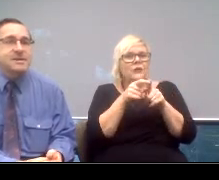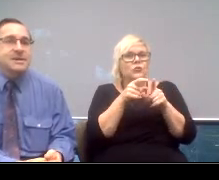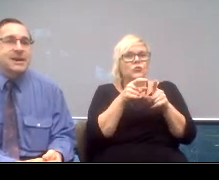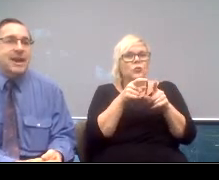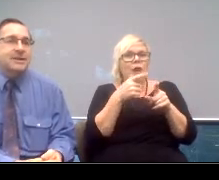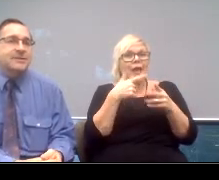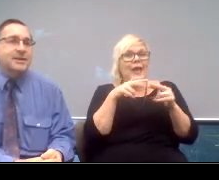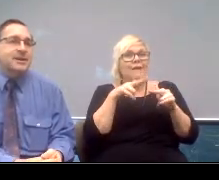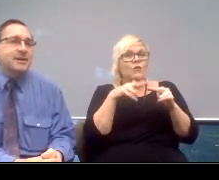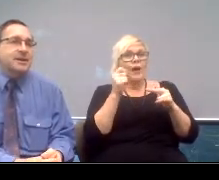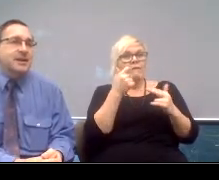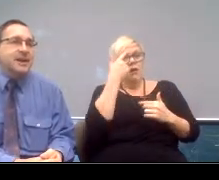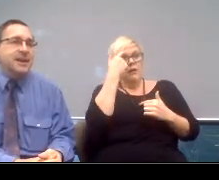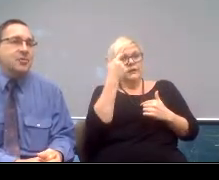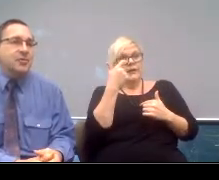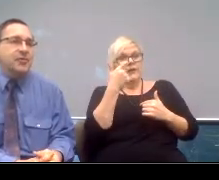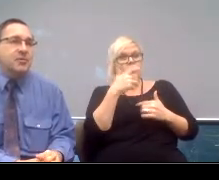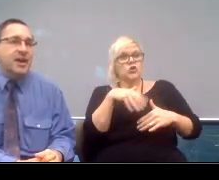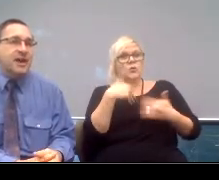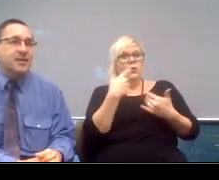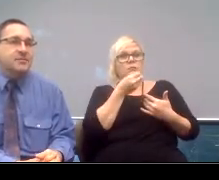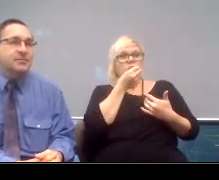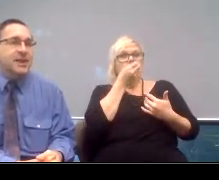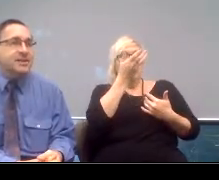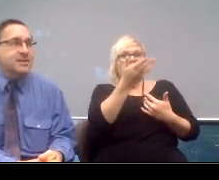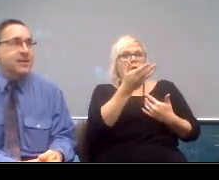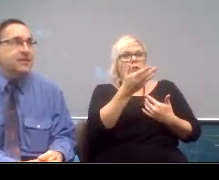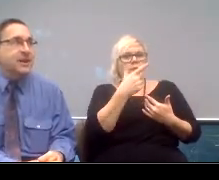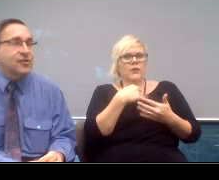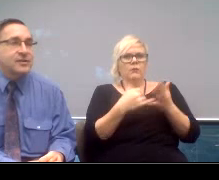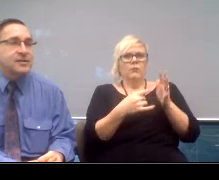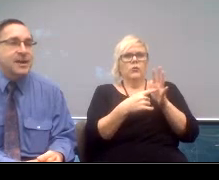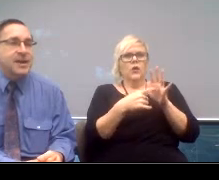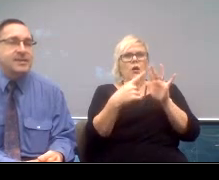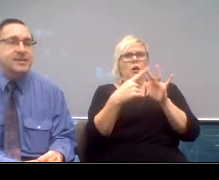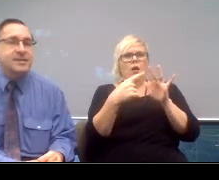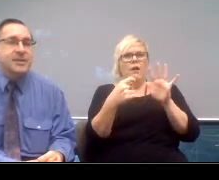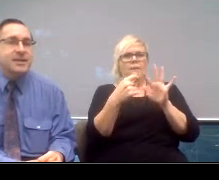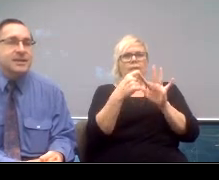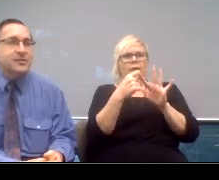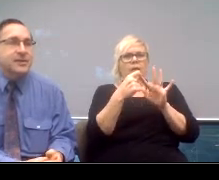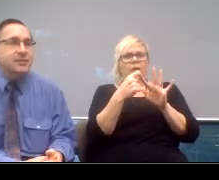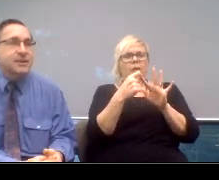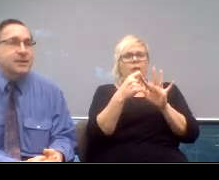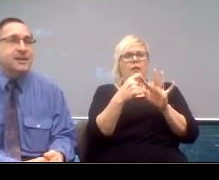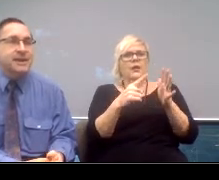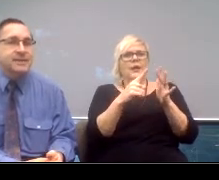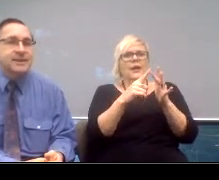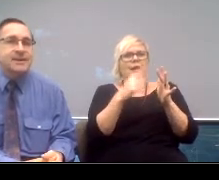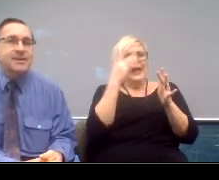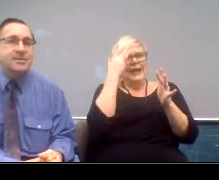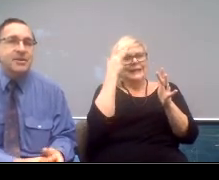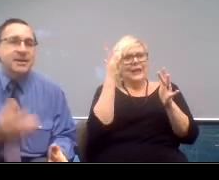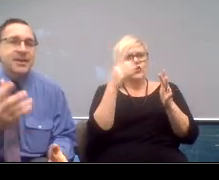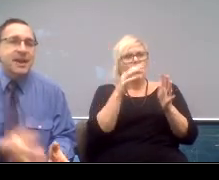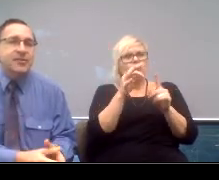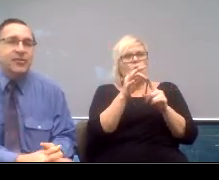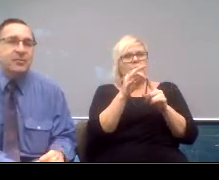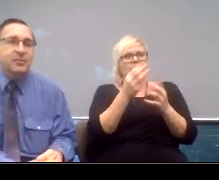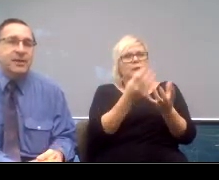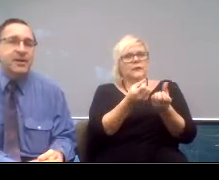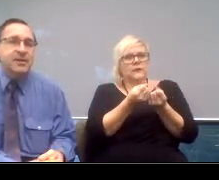space, and linking also with other places of innovation excellence around the country, particularly in the AT. Certainly